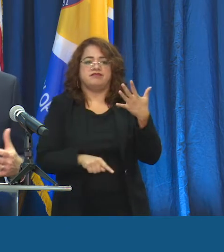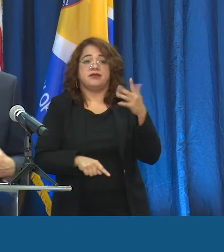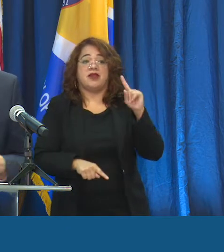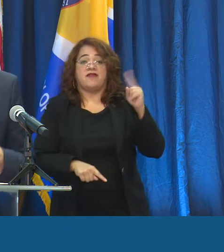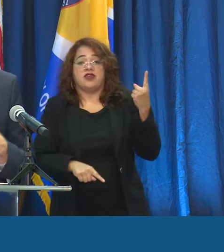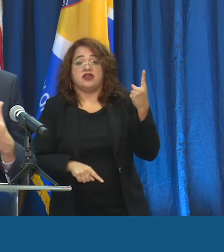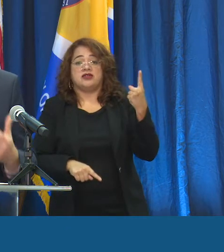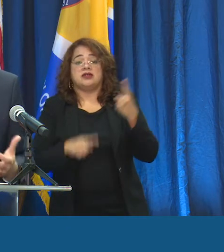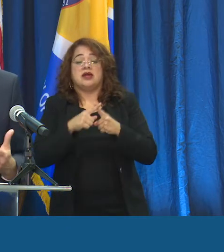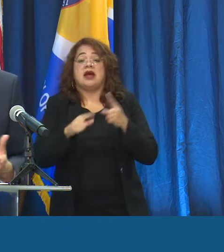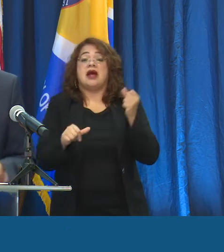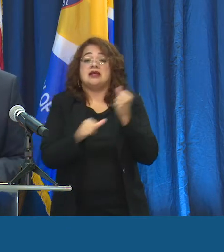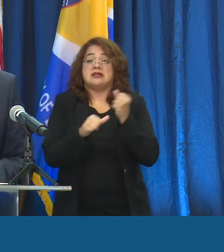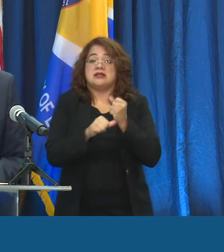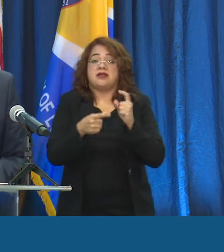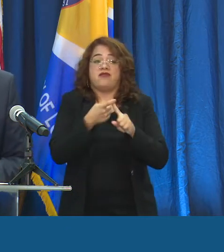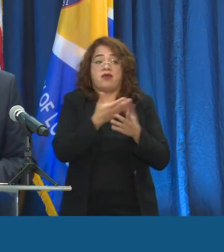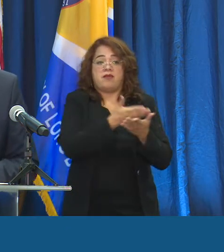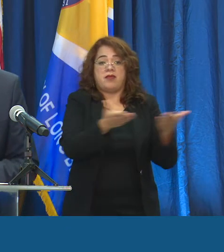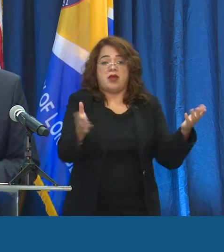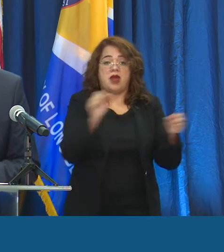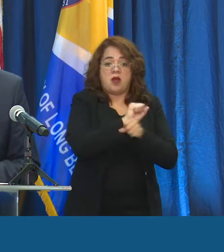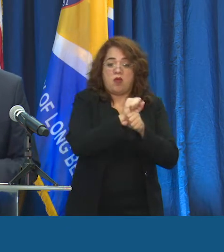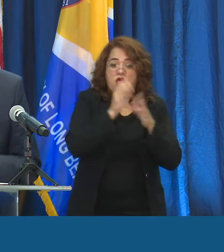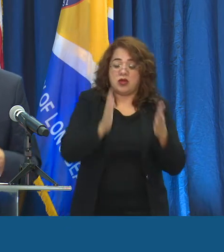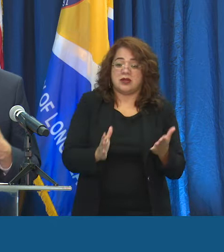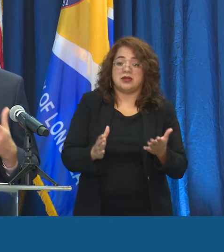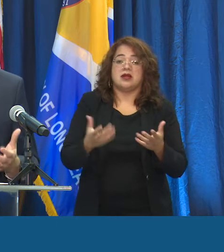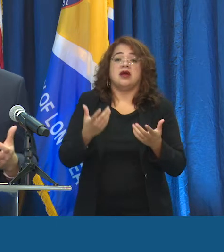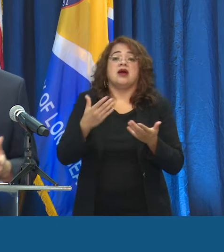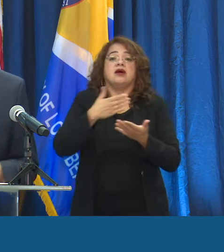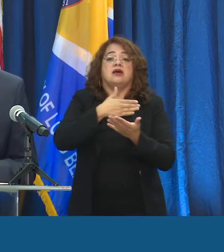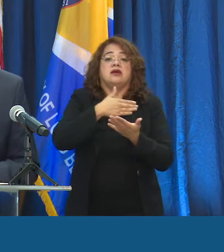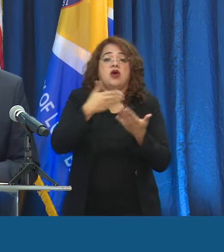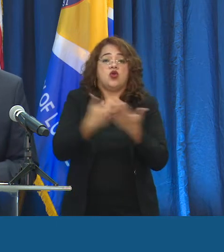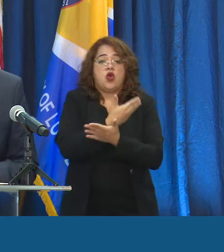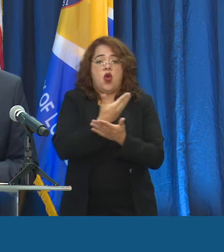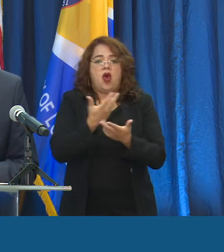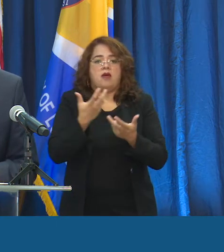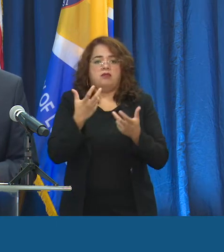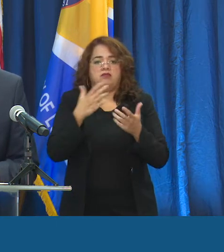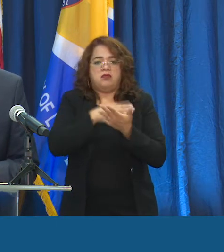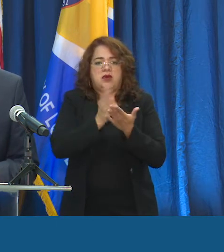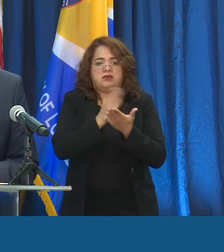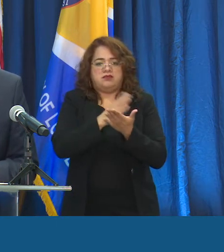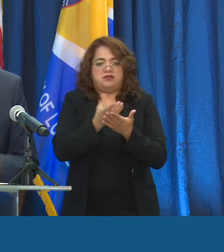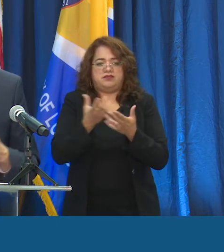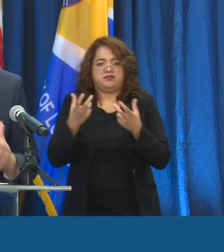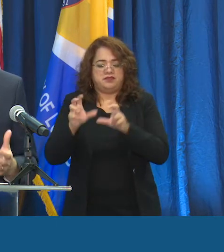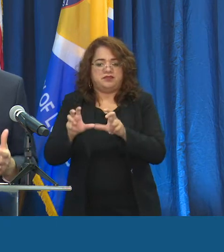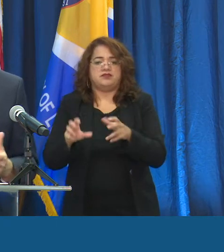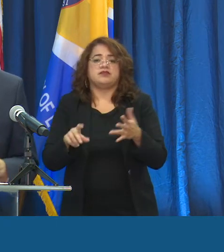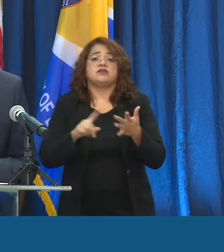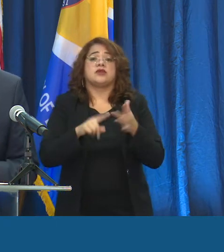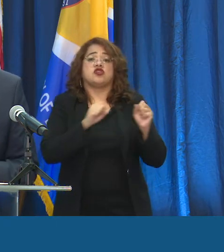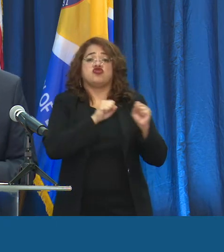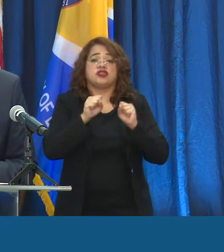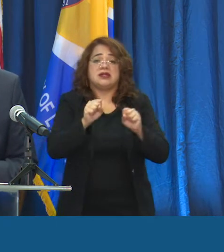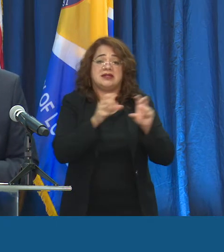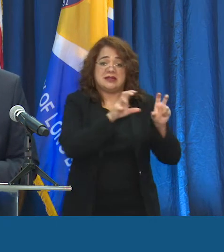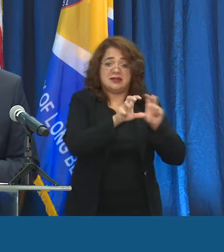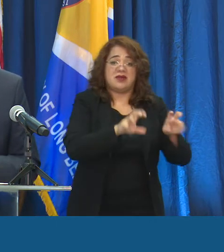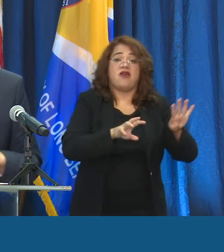employees. The second is new or allocated revenues. The third is strategic investments. The fourth is efficiencies